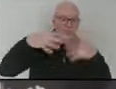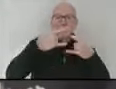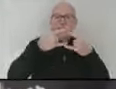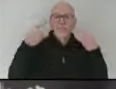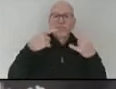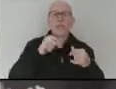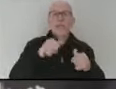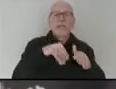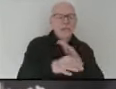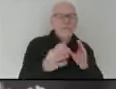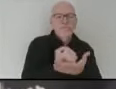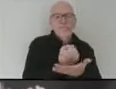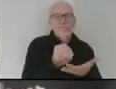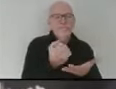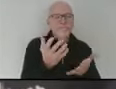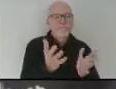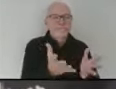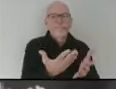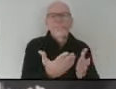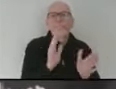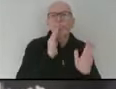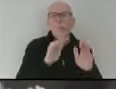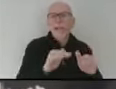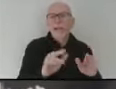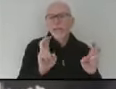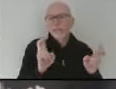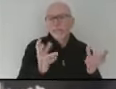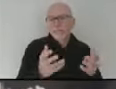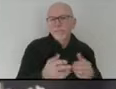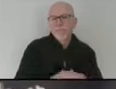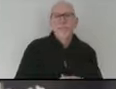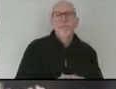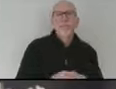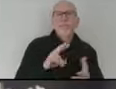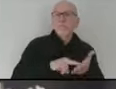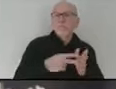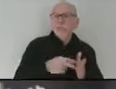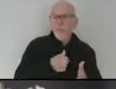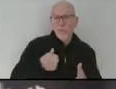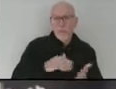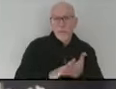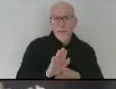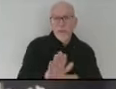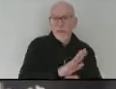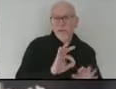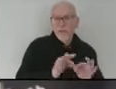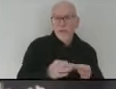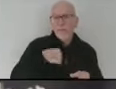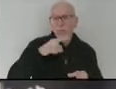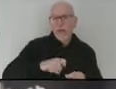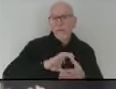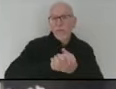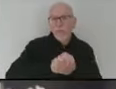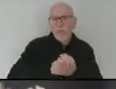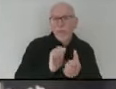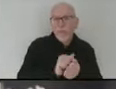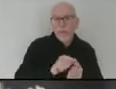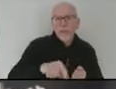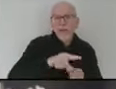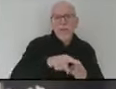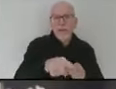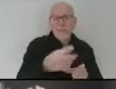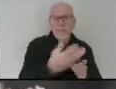very quick minute and say goodbye. And sometimes this means that we are their family members and we are holding their hands as they pass when just